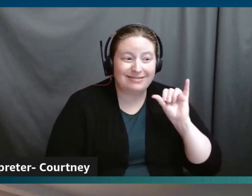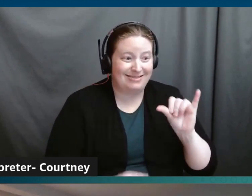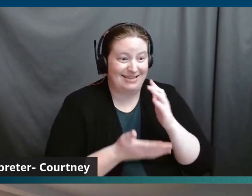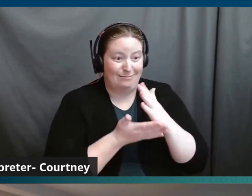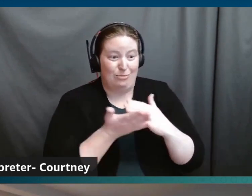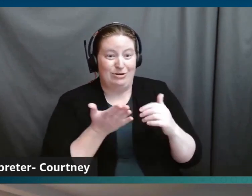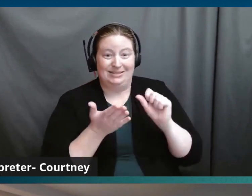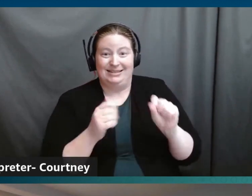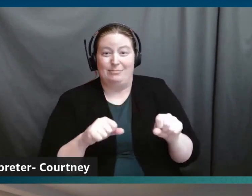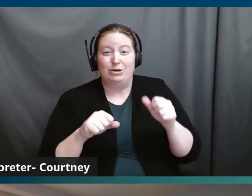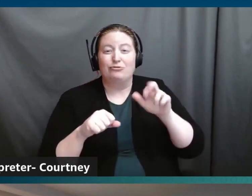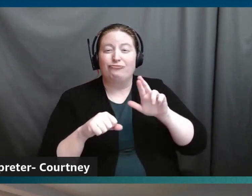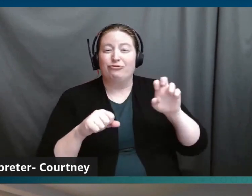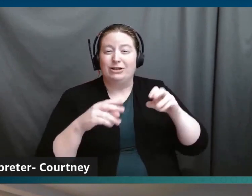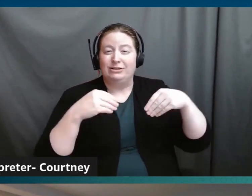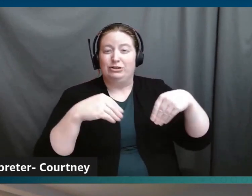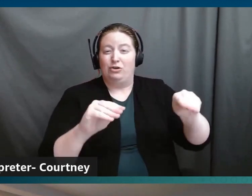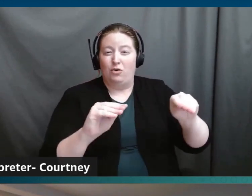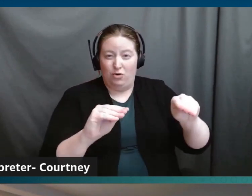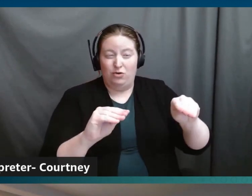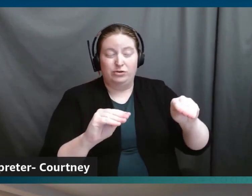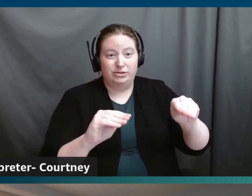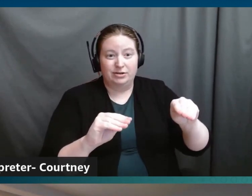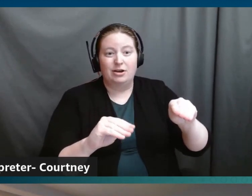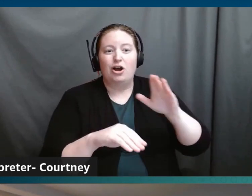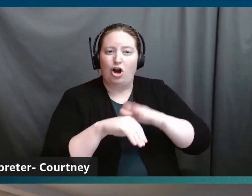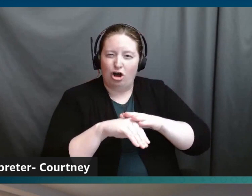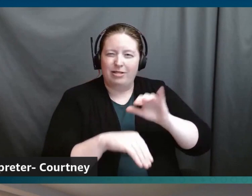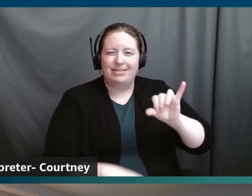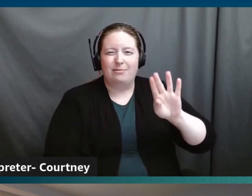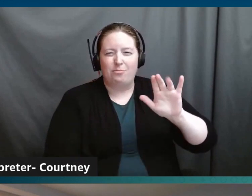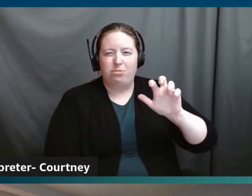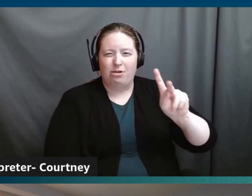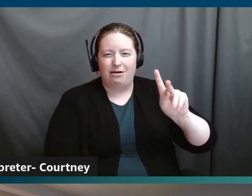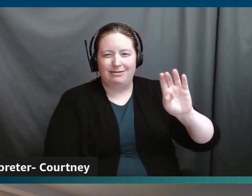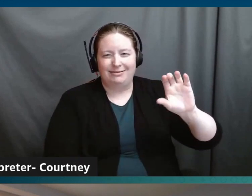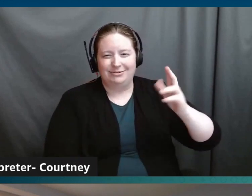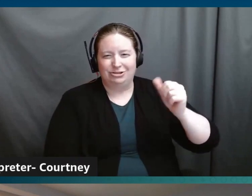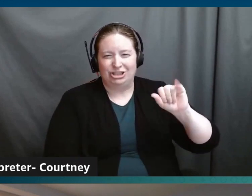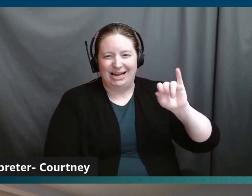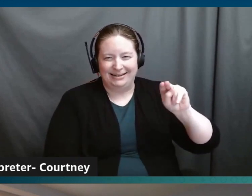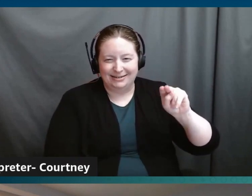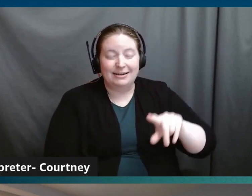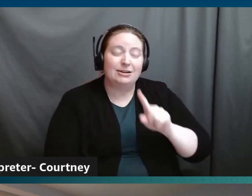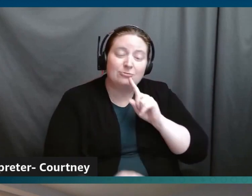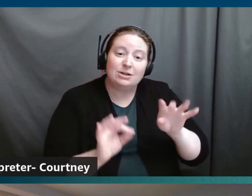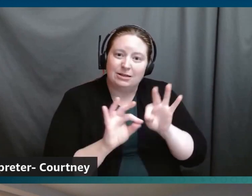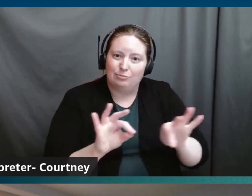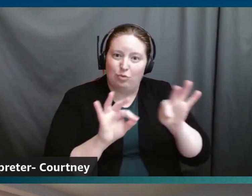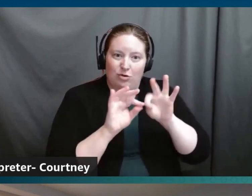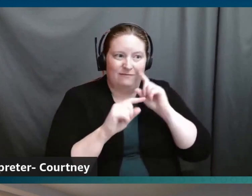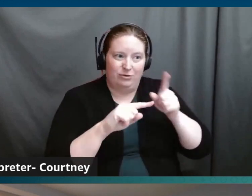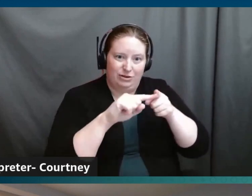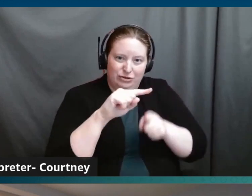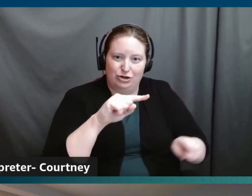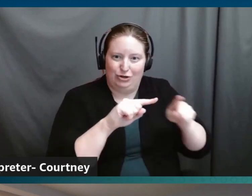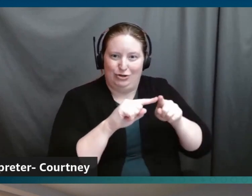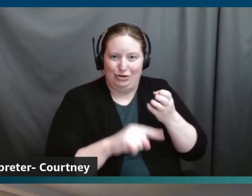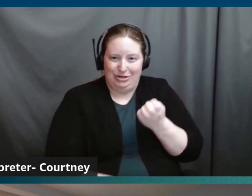resold on a secondary market on the blockchain. Right? So blockchain is really important for the circular economy.